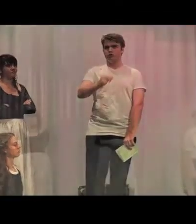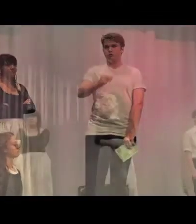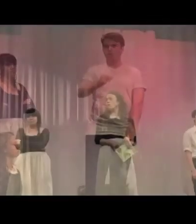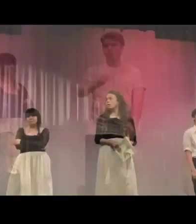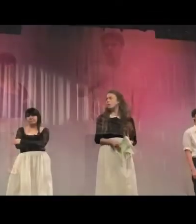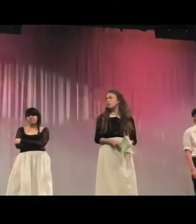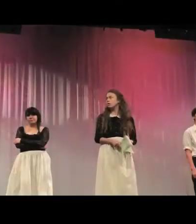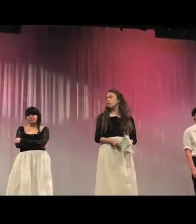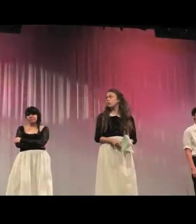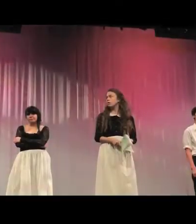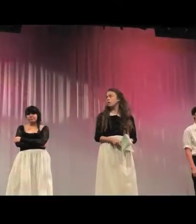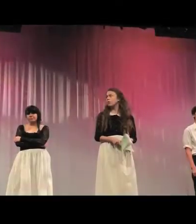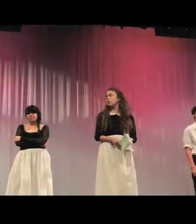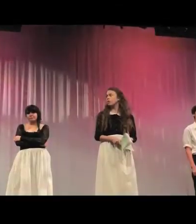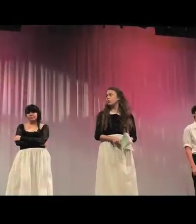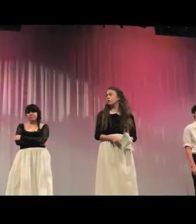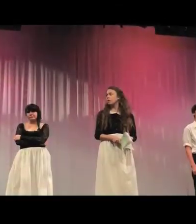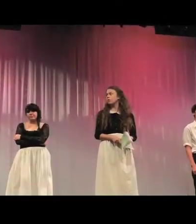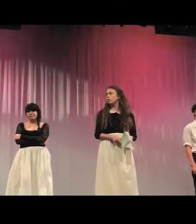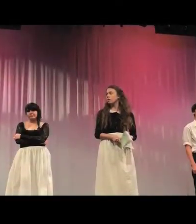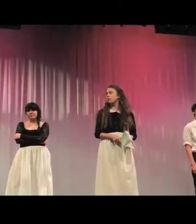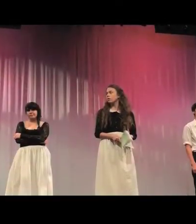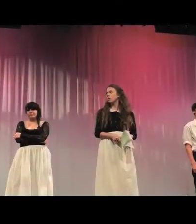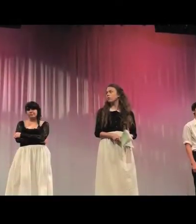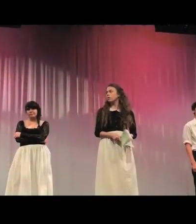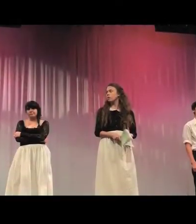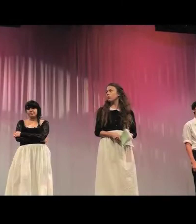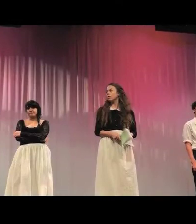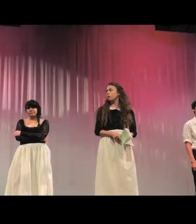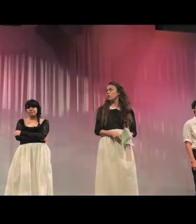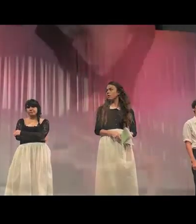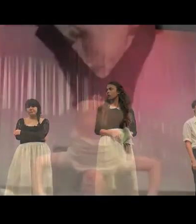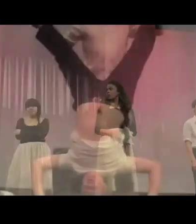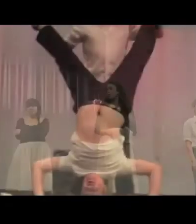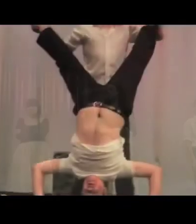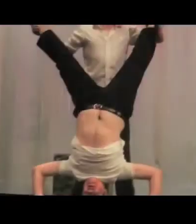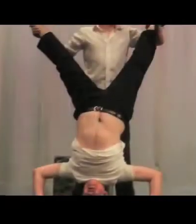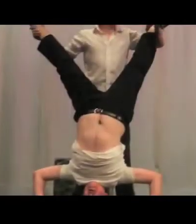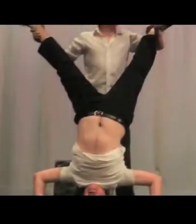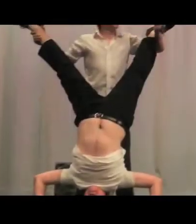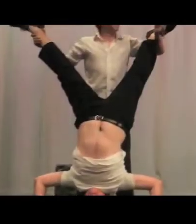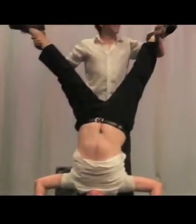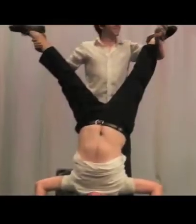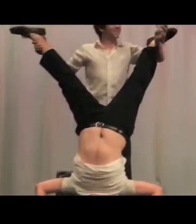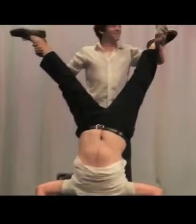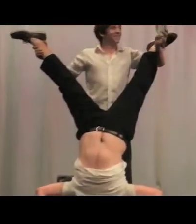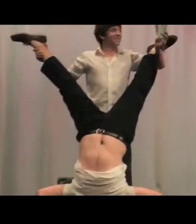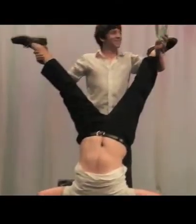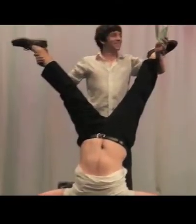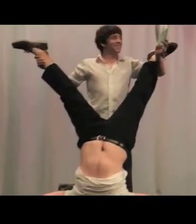love, romance, and tears. So please come on out and support your theater department.